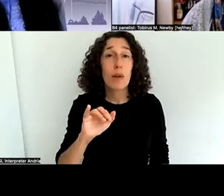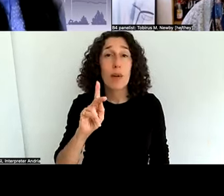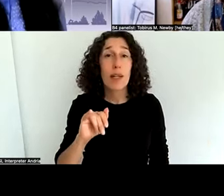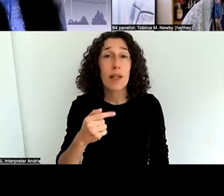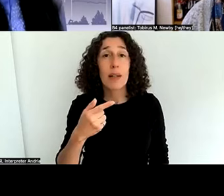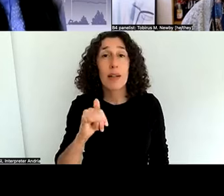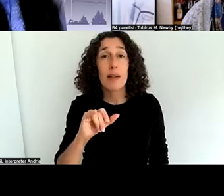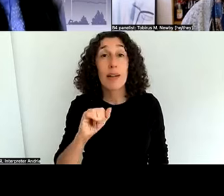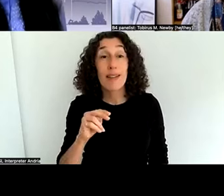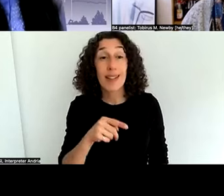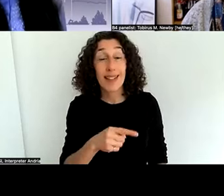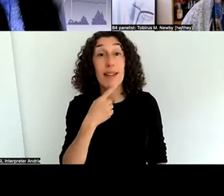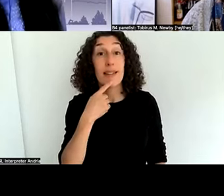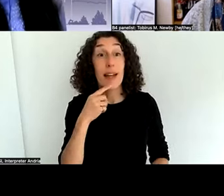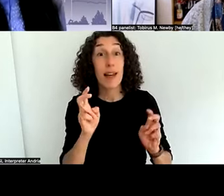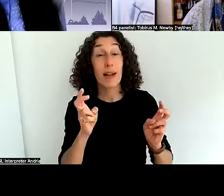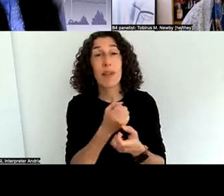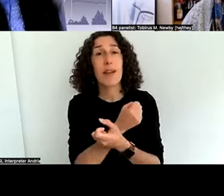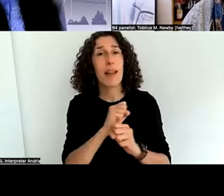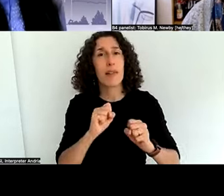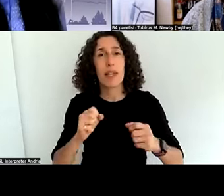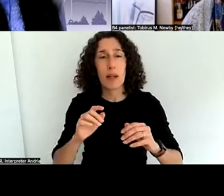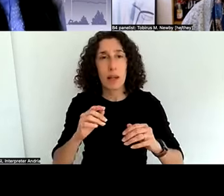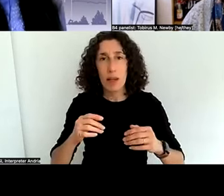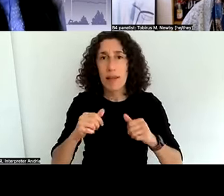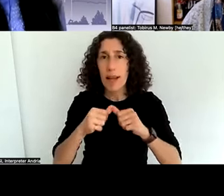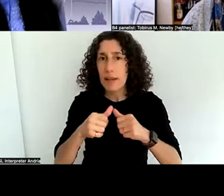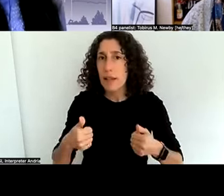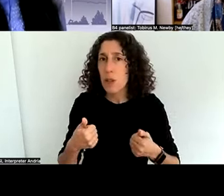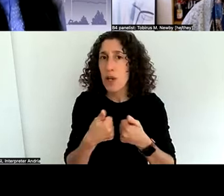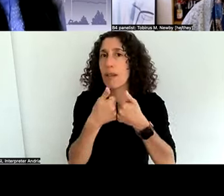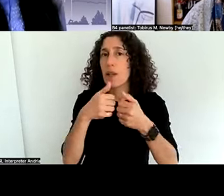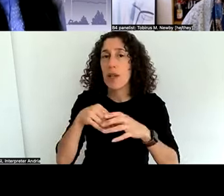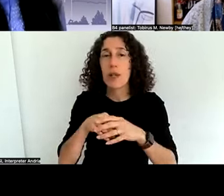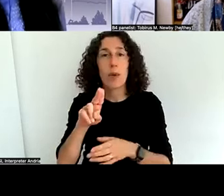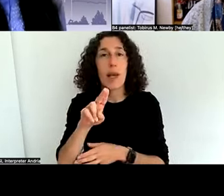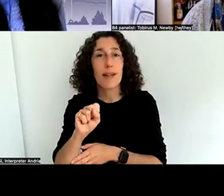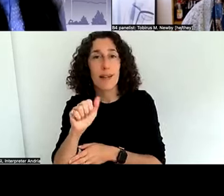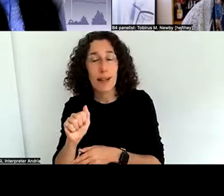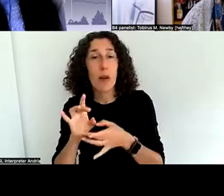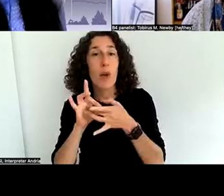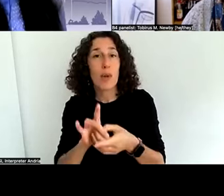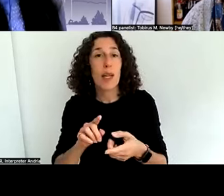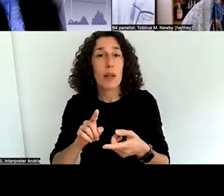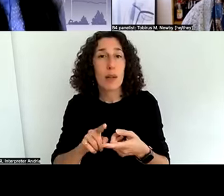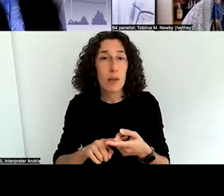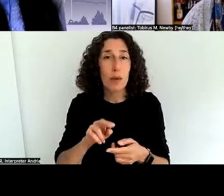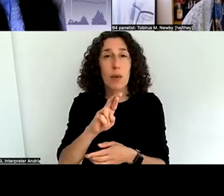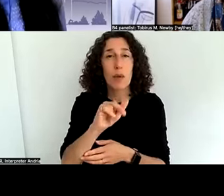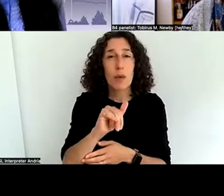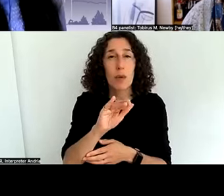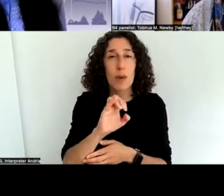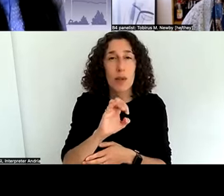challenged in the United States by the ways in which our racial and colonial and class histories expose people to premature death, that